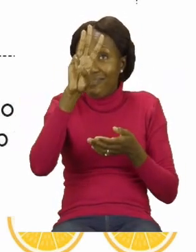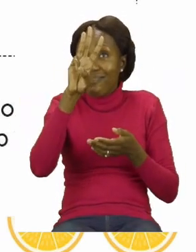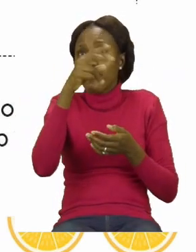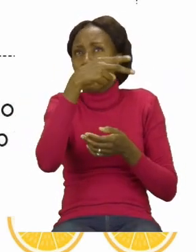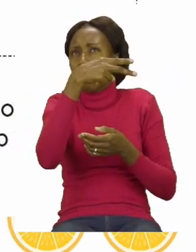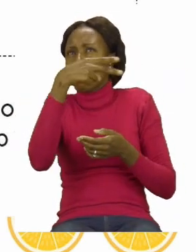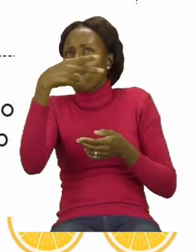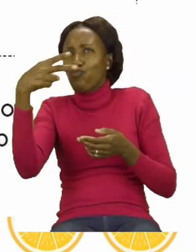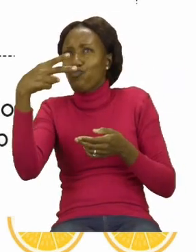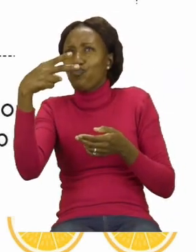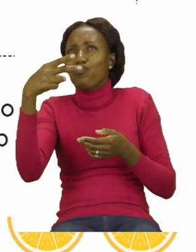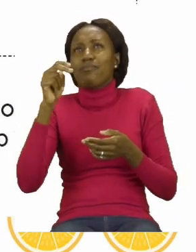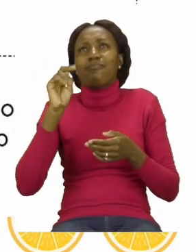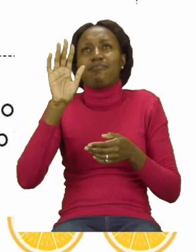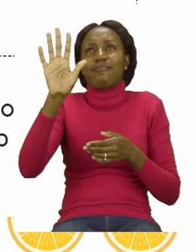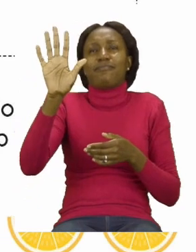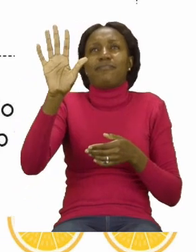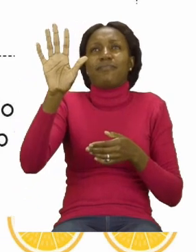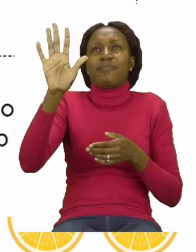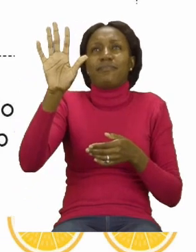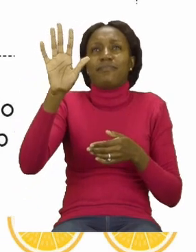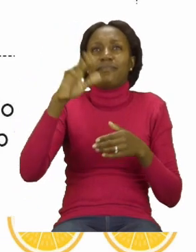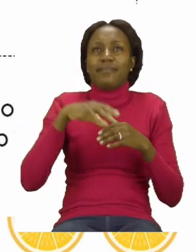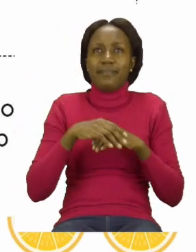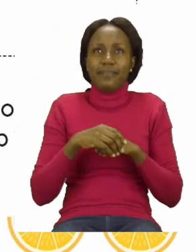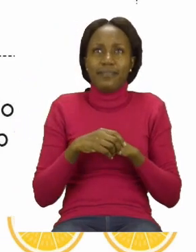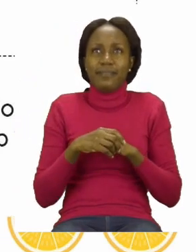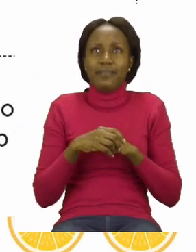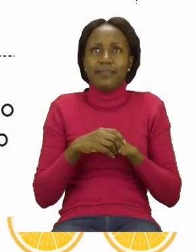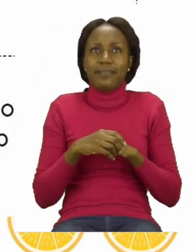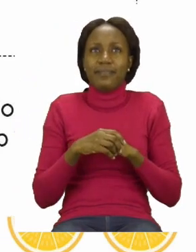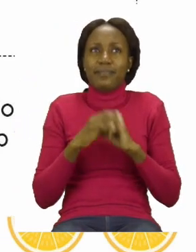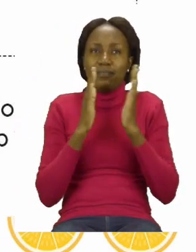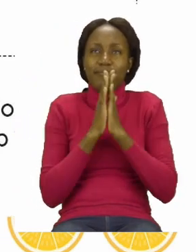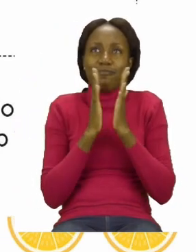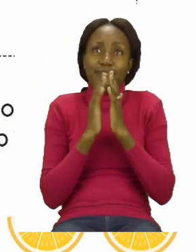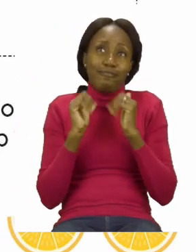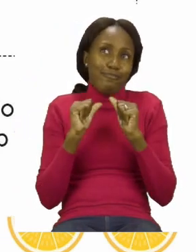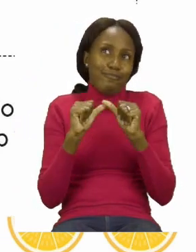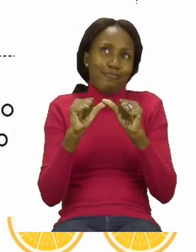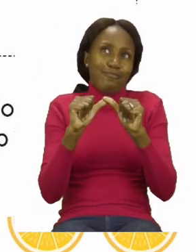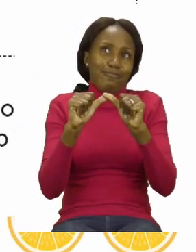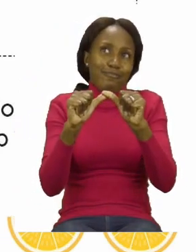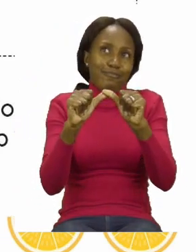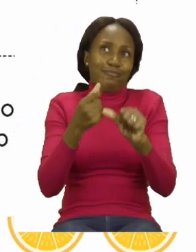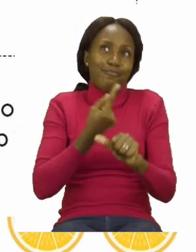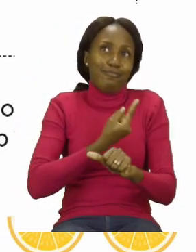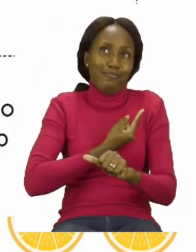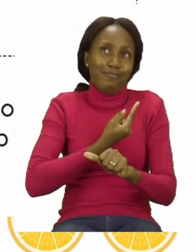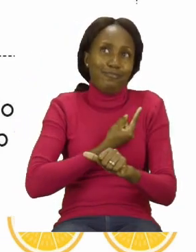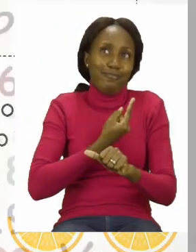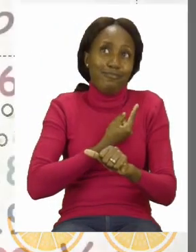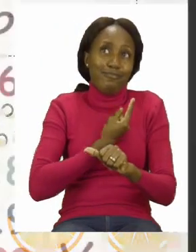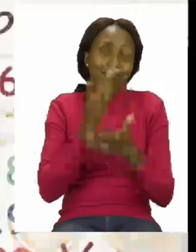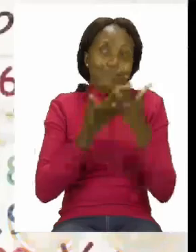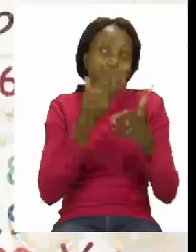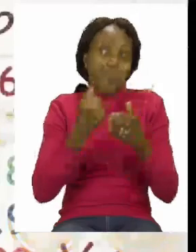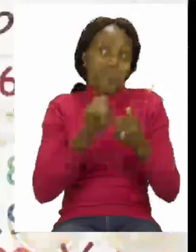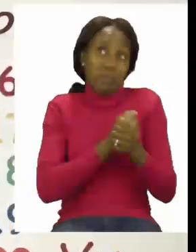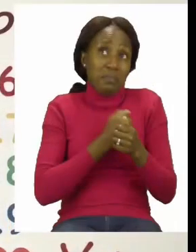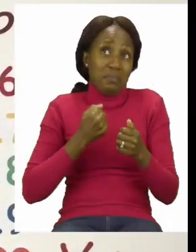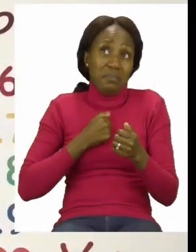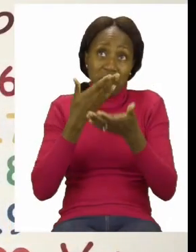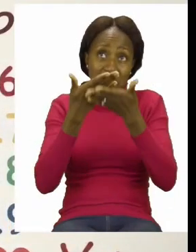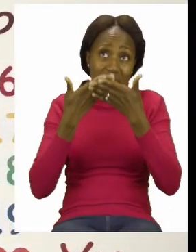equals 5. I'd like you to please continue the rest with a little bit of help from your parents to help